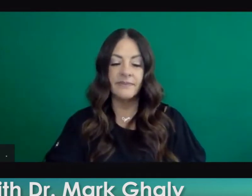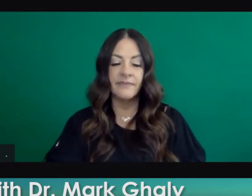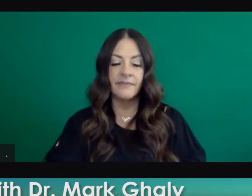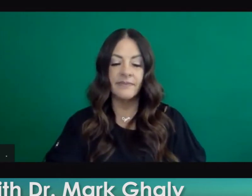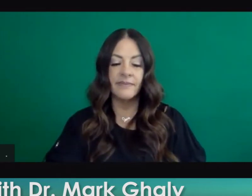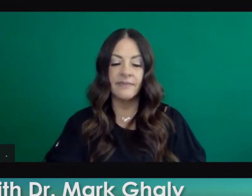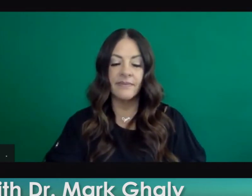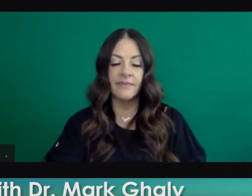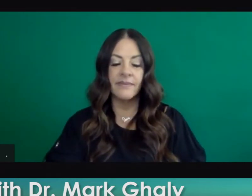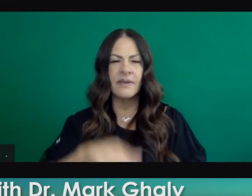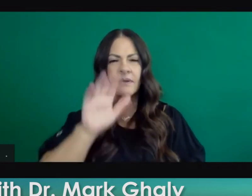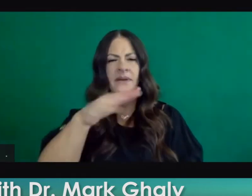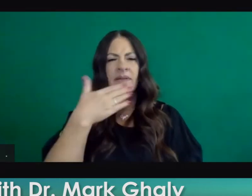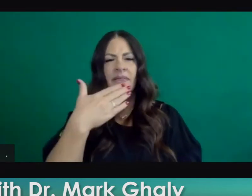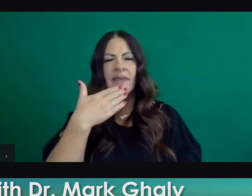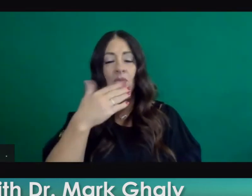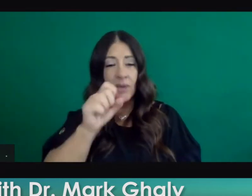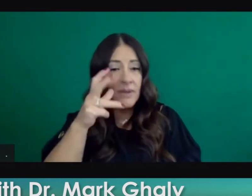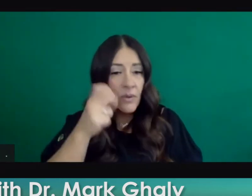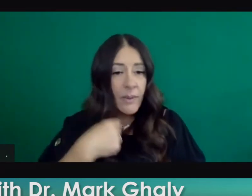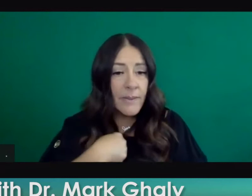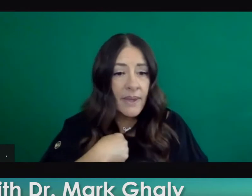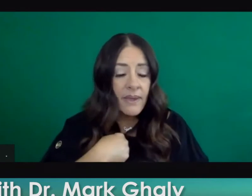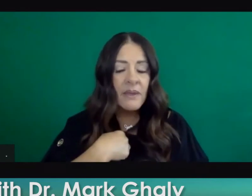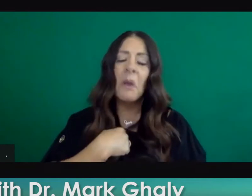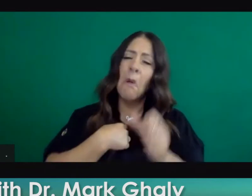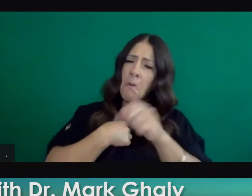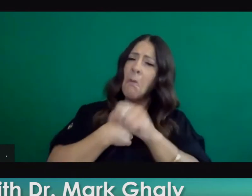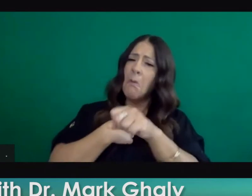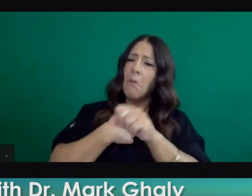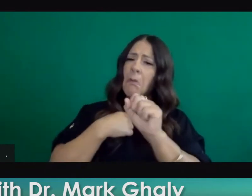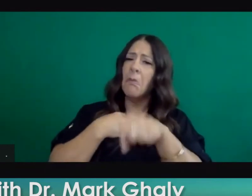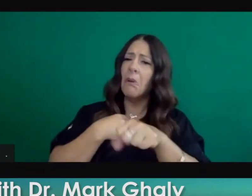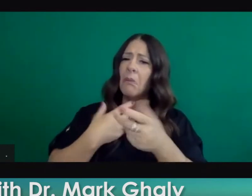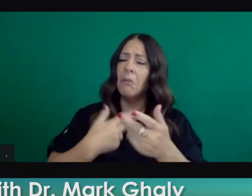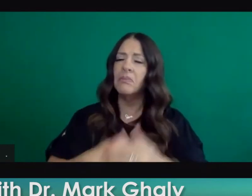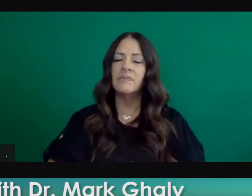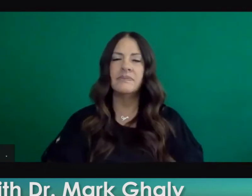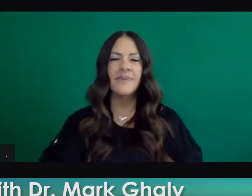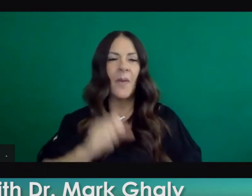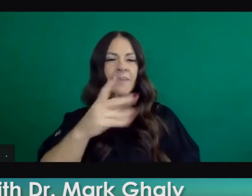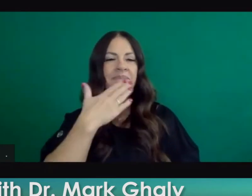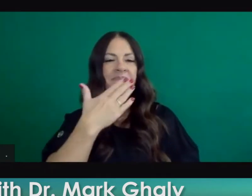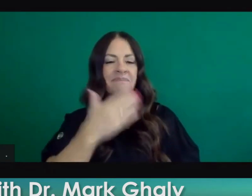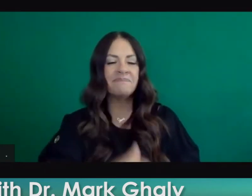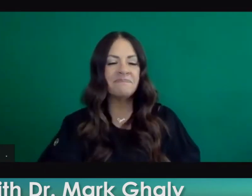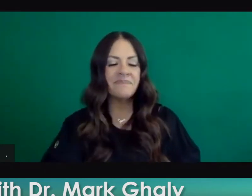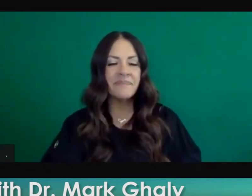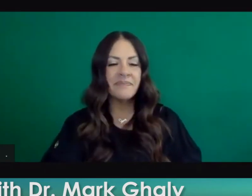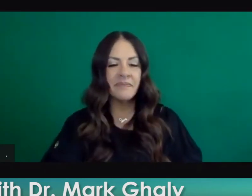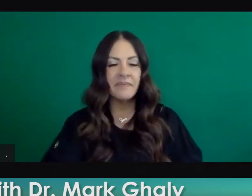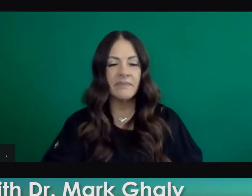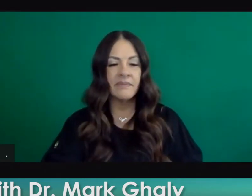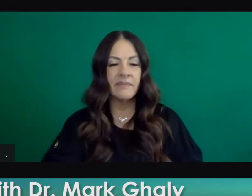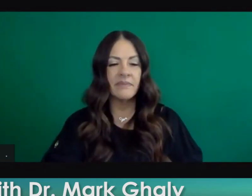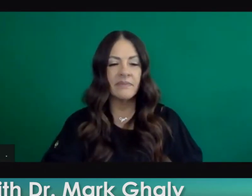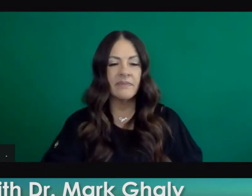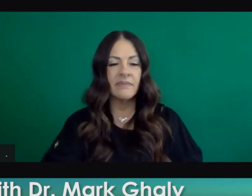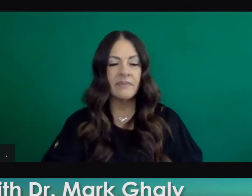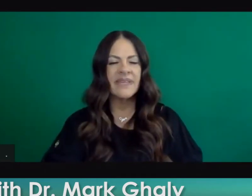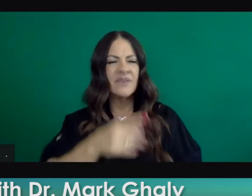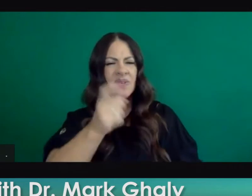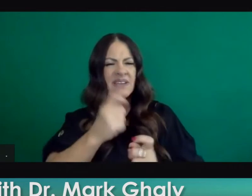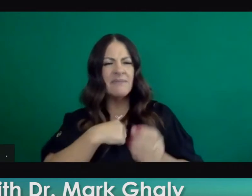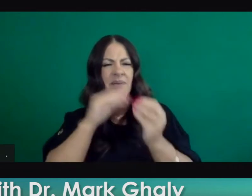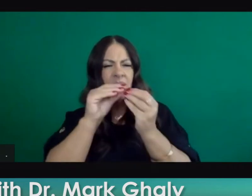Hi, thank you very much. Can you hear me okay? I can. Great. Thank you, Doctor. hoping you have a little more detail on a